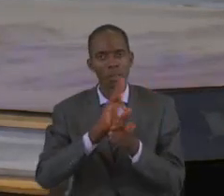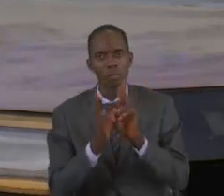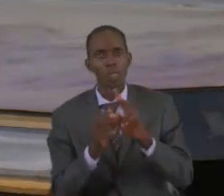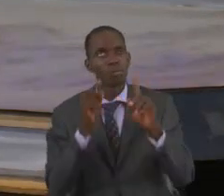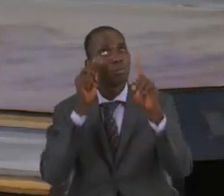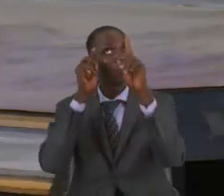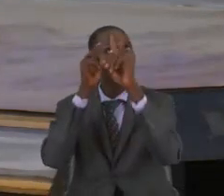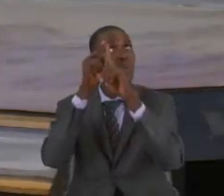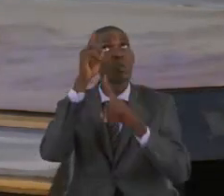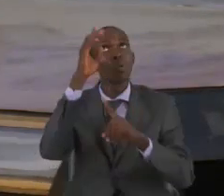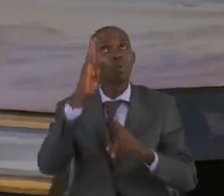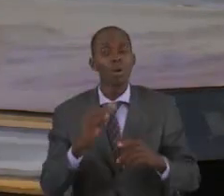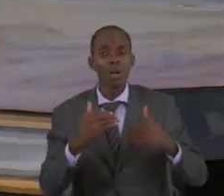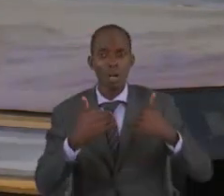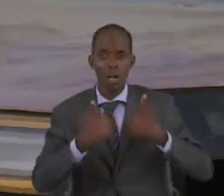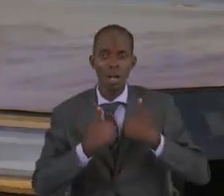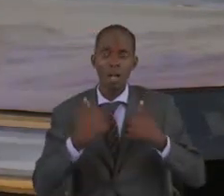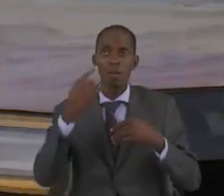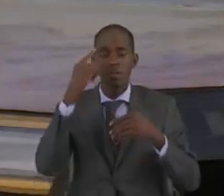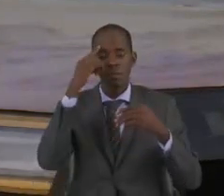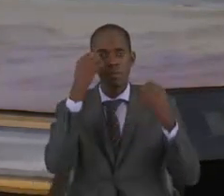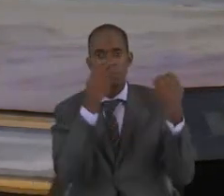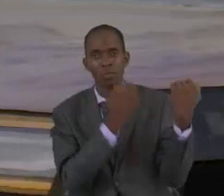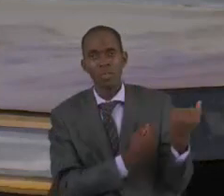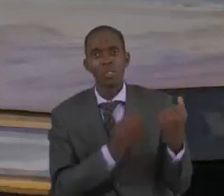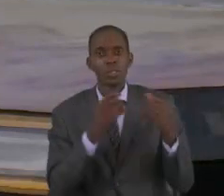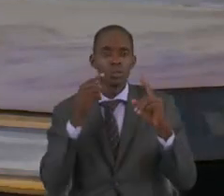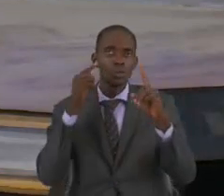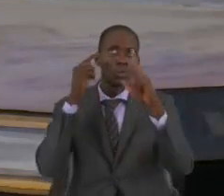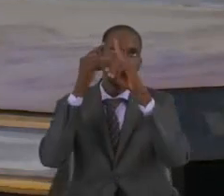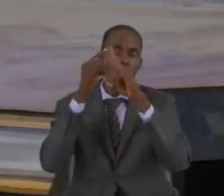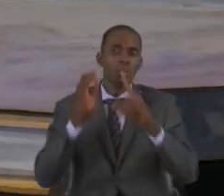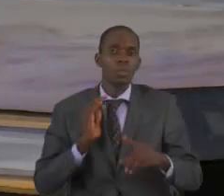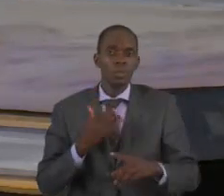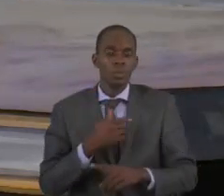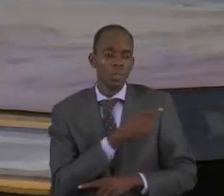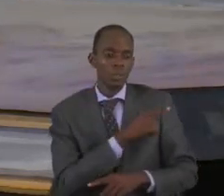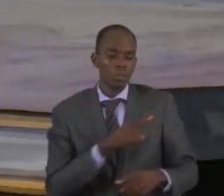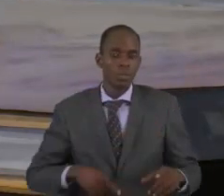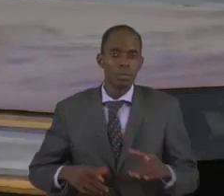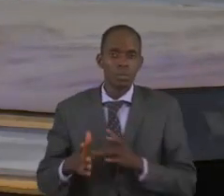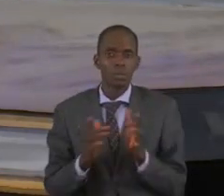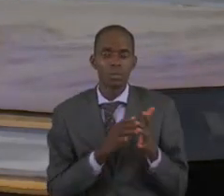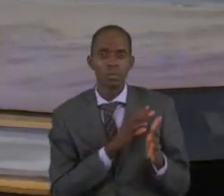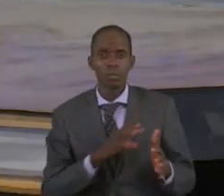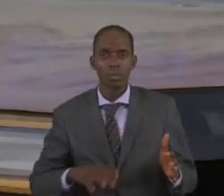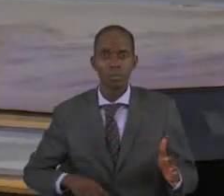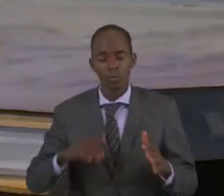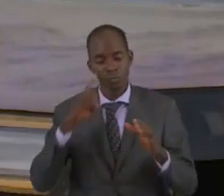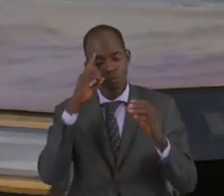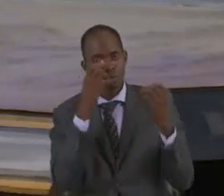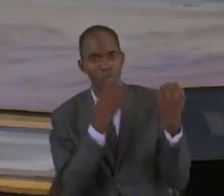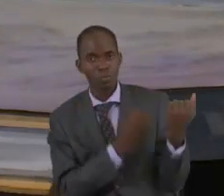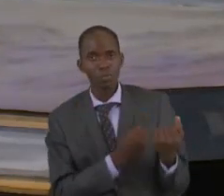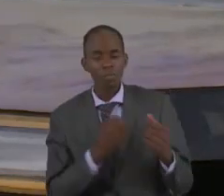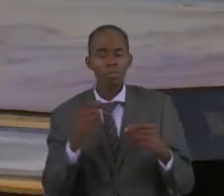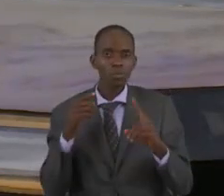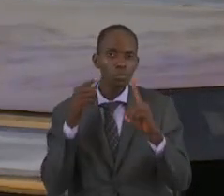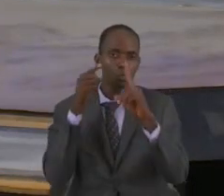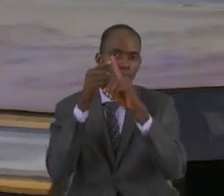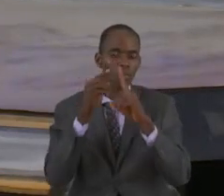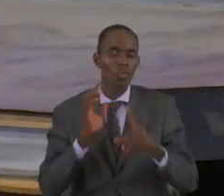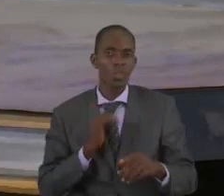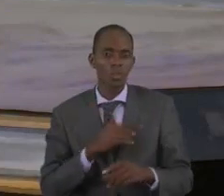God and have faith towards our Lord Jesus Christ. Faith towards our